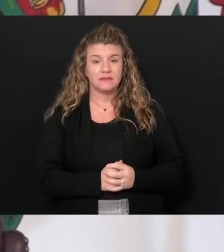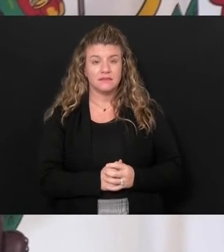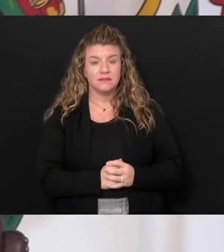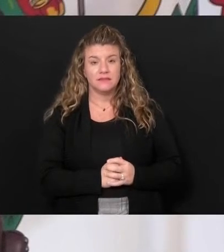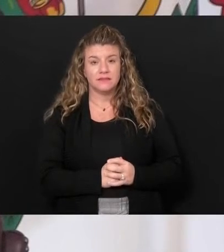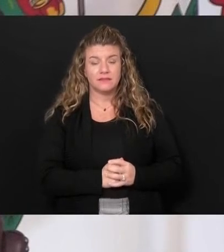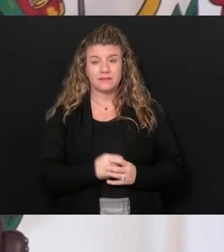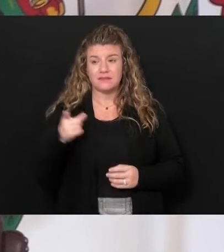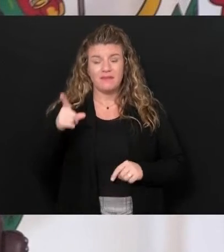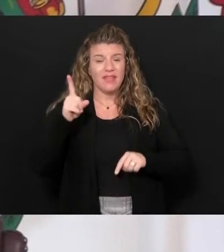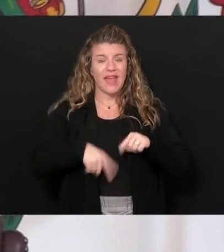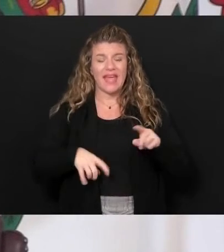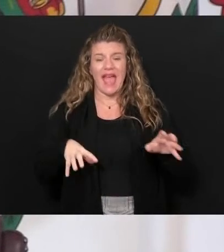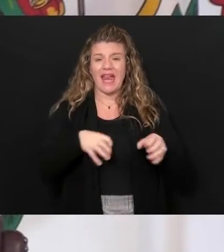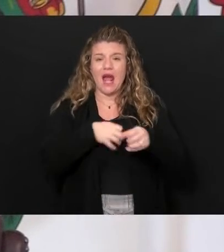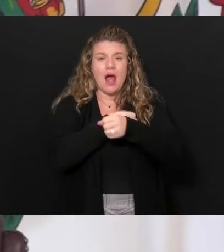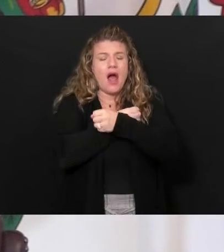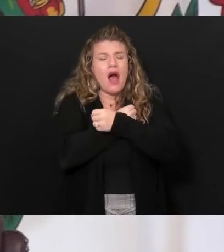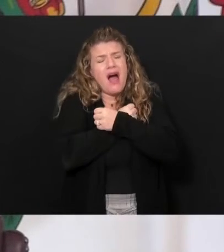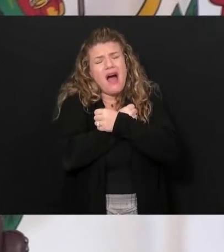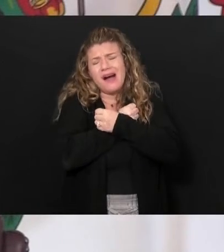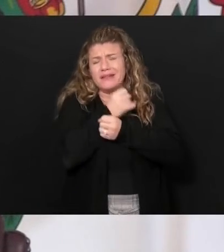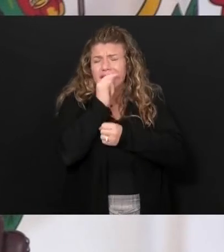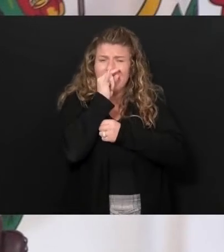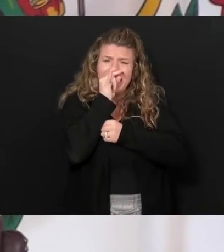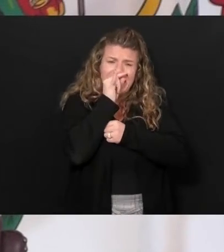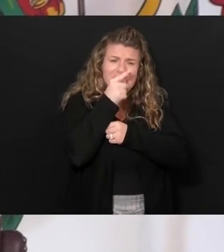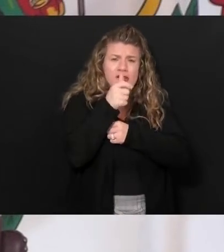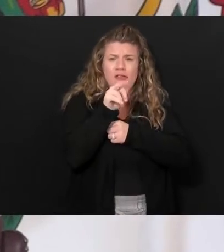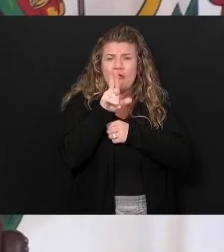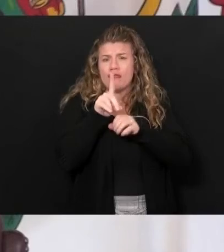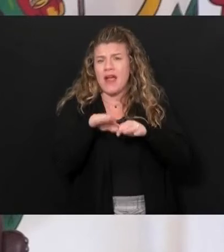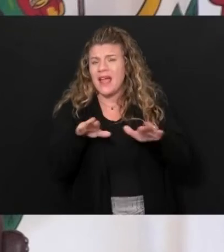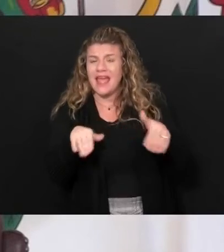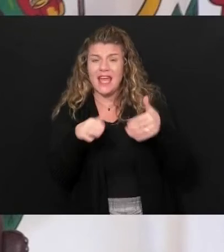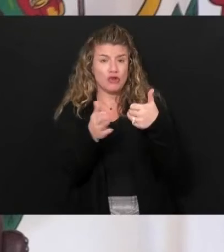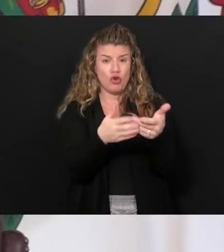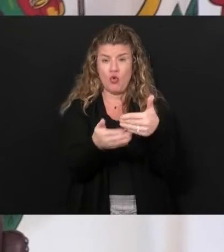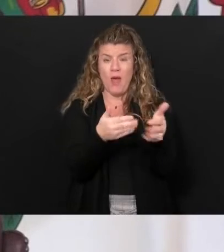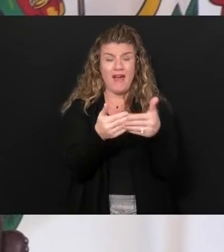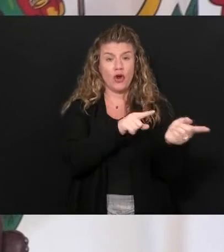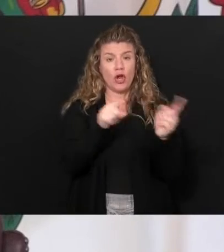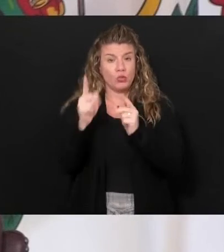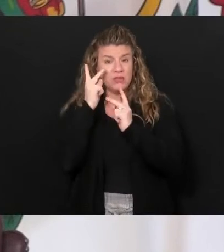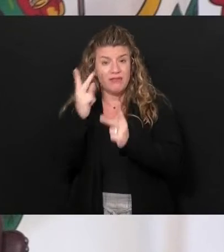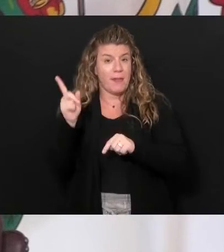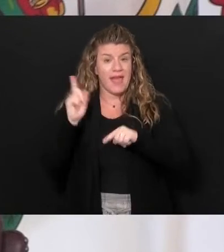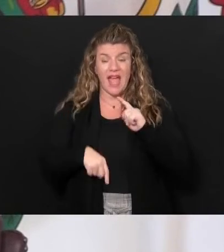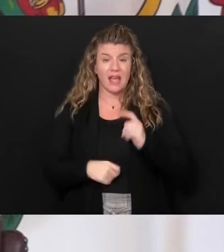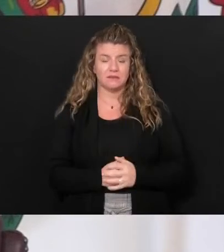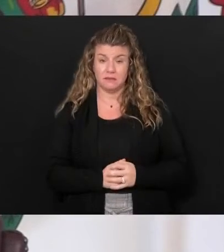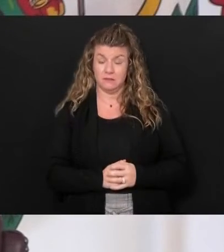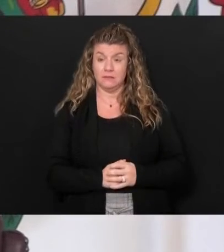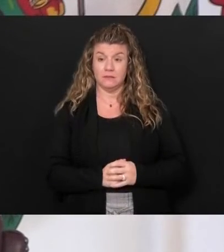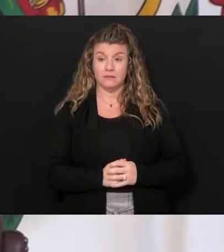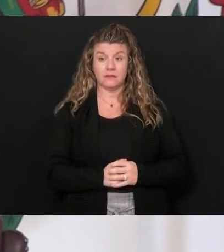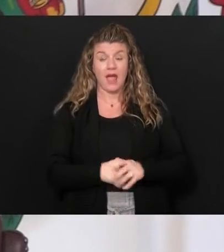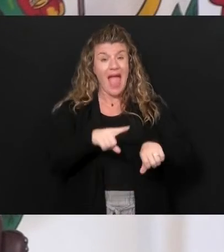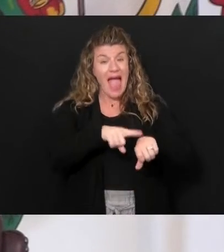even embrace with their kids or their grandkids or whomever it may be. How